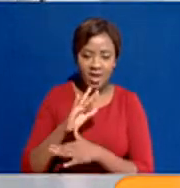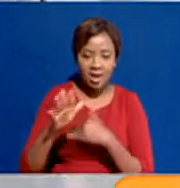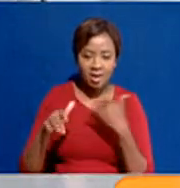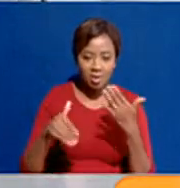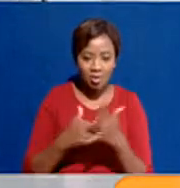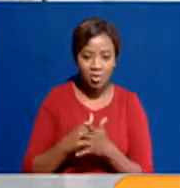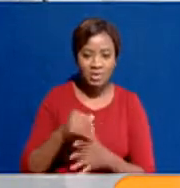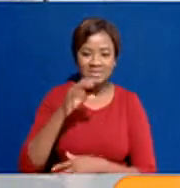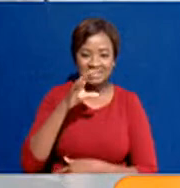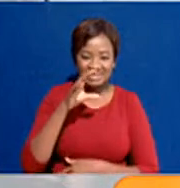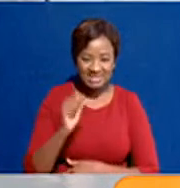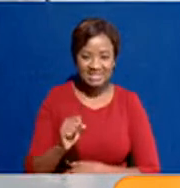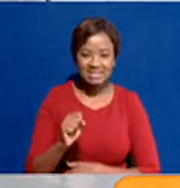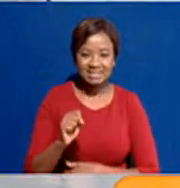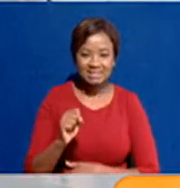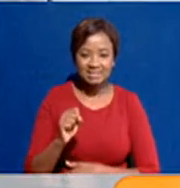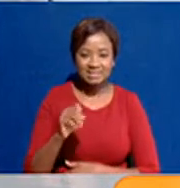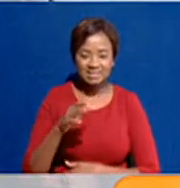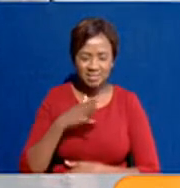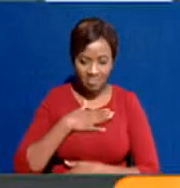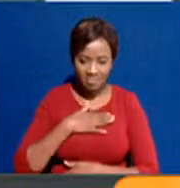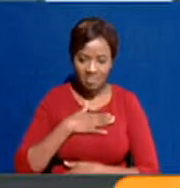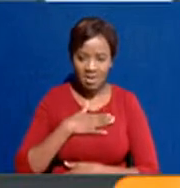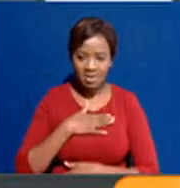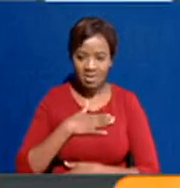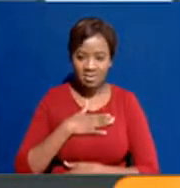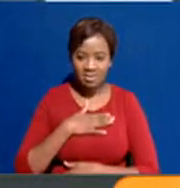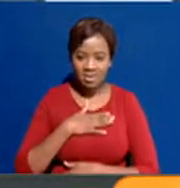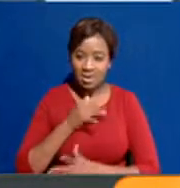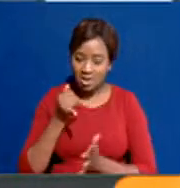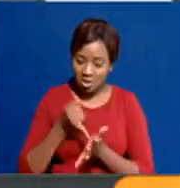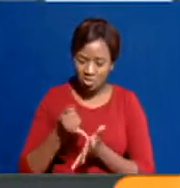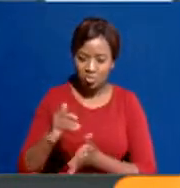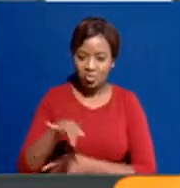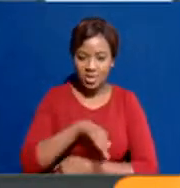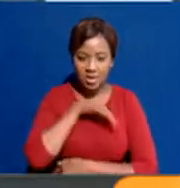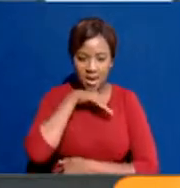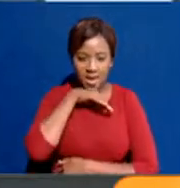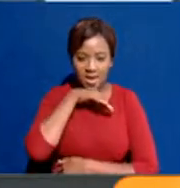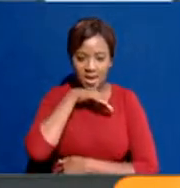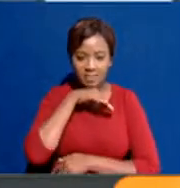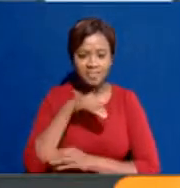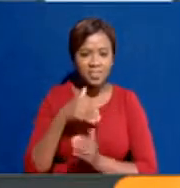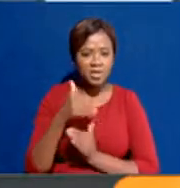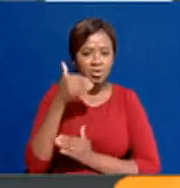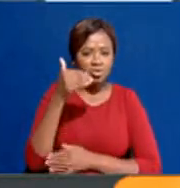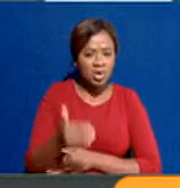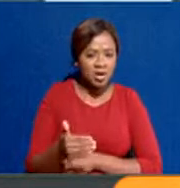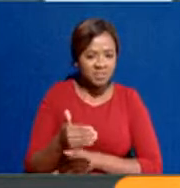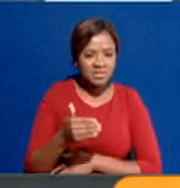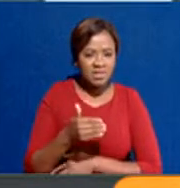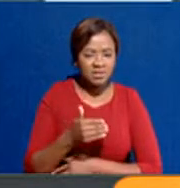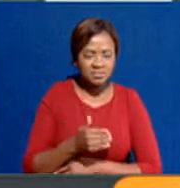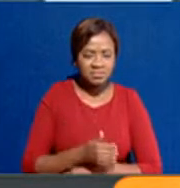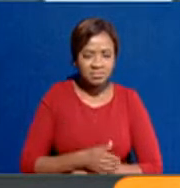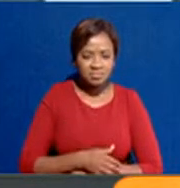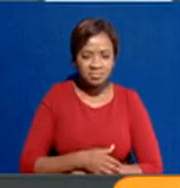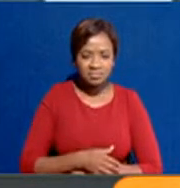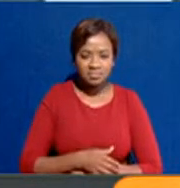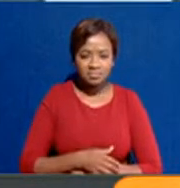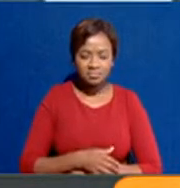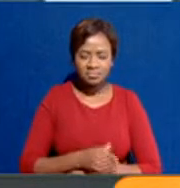nguvu zindilizo pewa na sheria. Exactly. So after that, then you realize that we lead ourselves